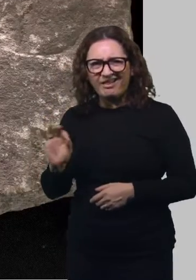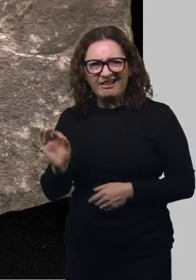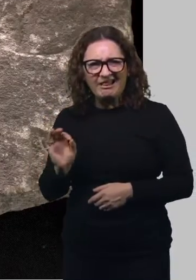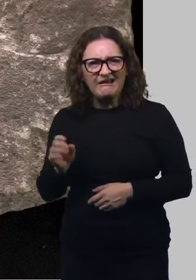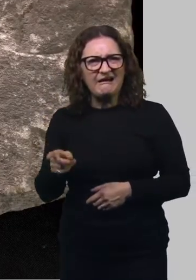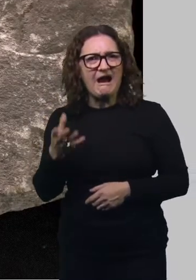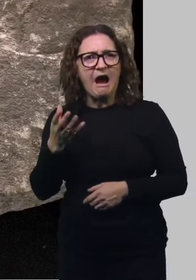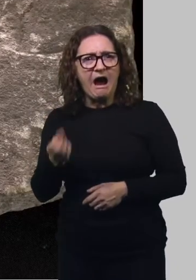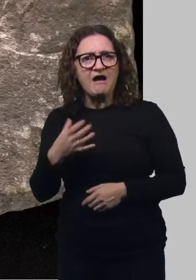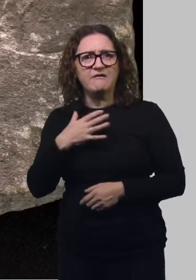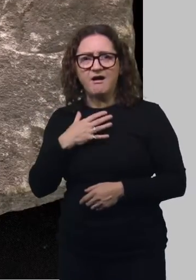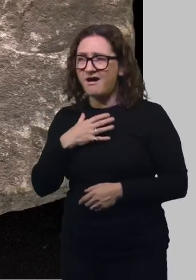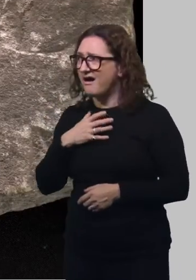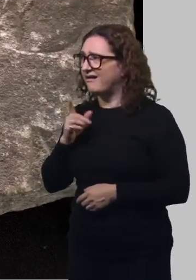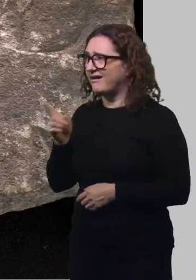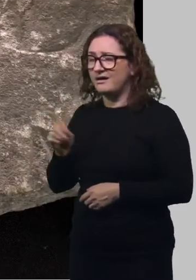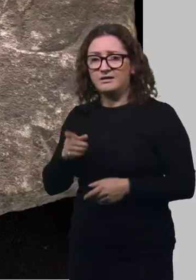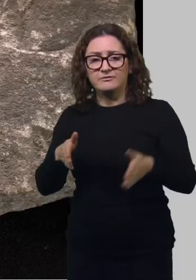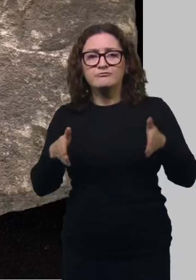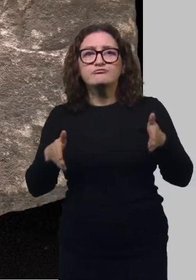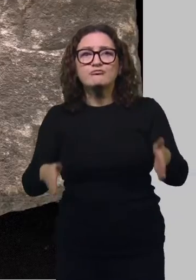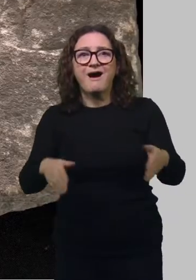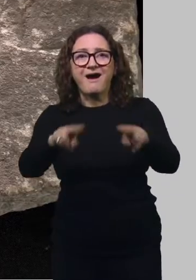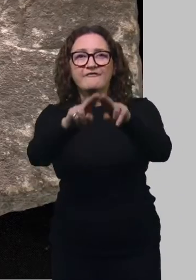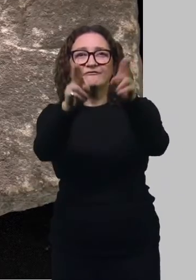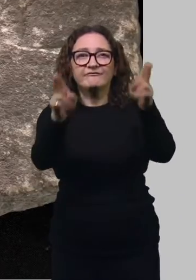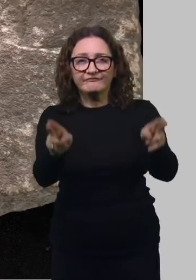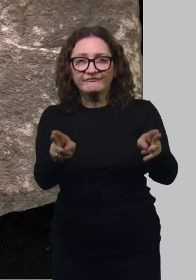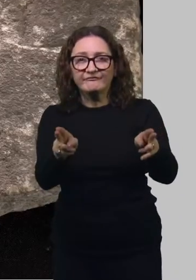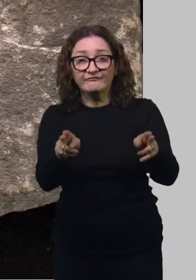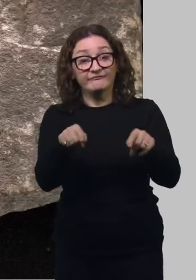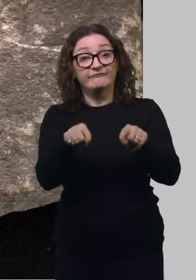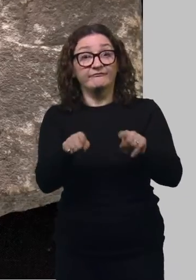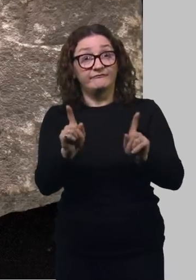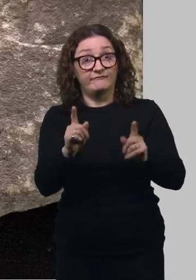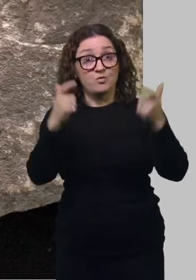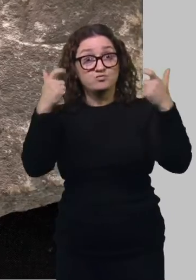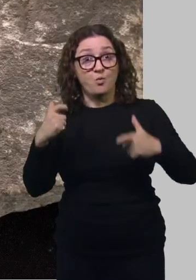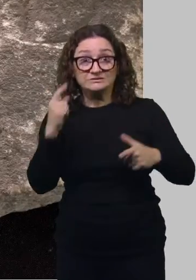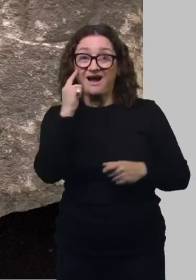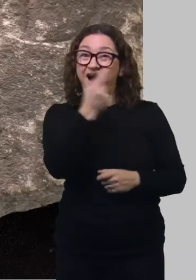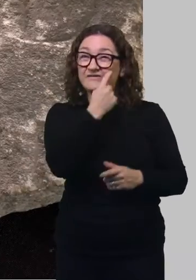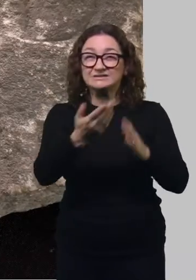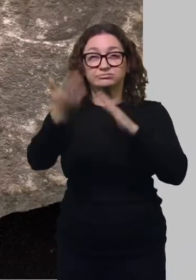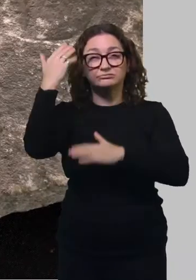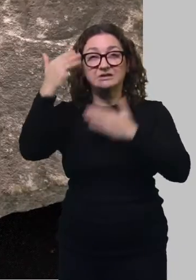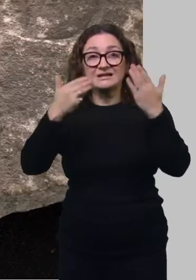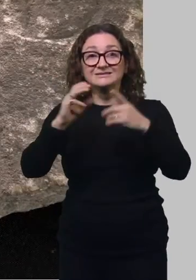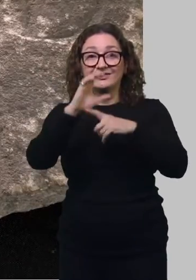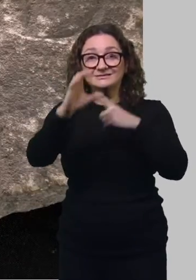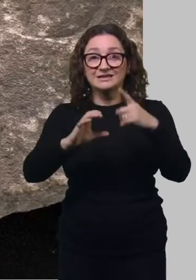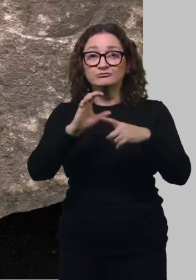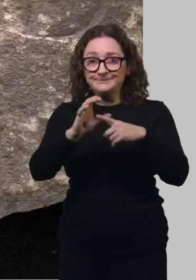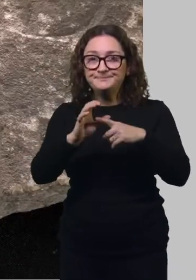This is something you might not expect in the Parliamentary Archives. It's part of a gravestone. This fragment was used as evidence